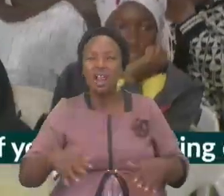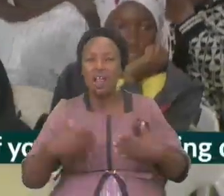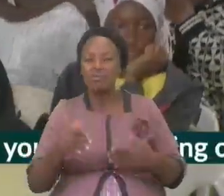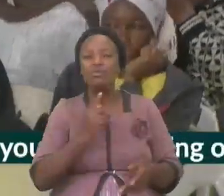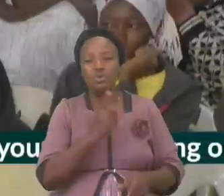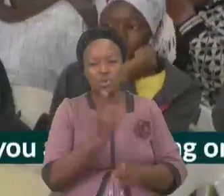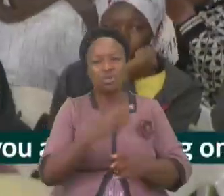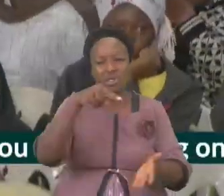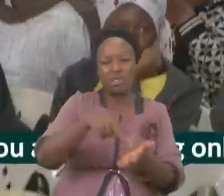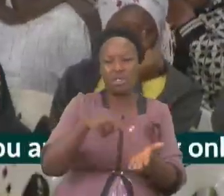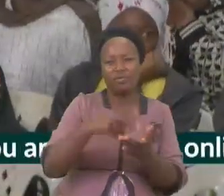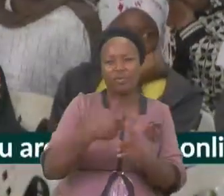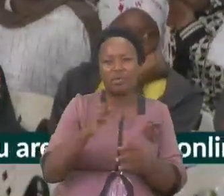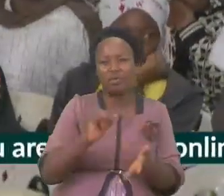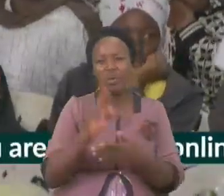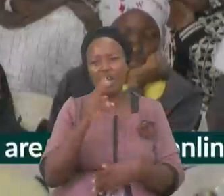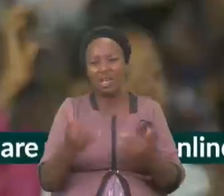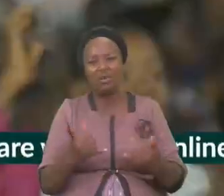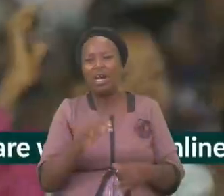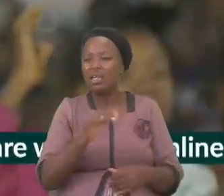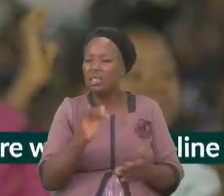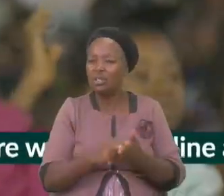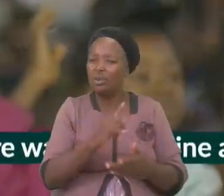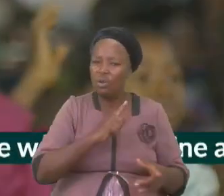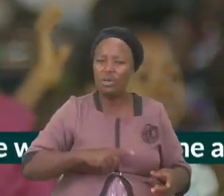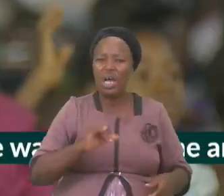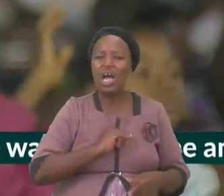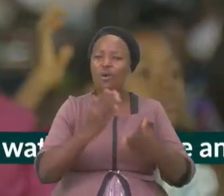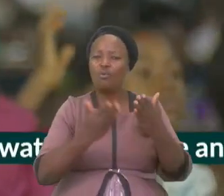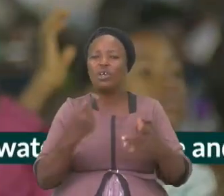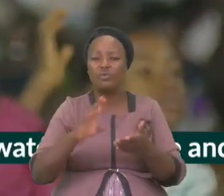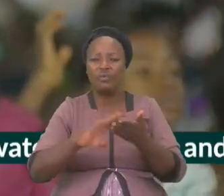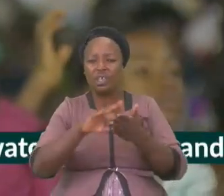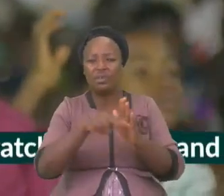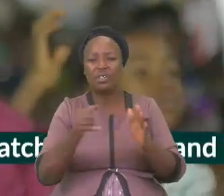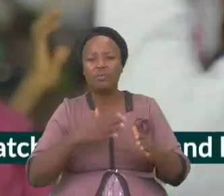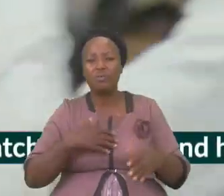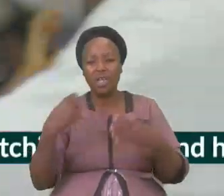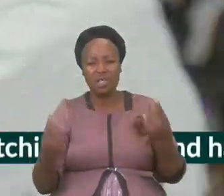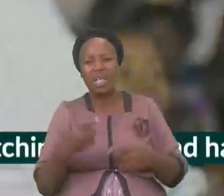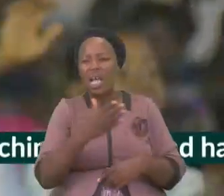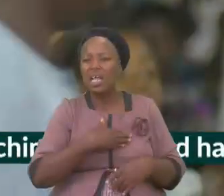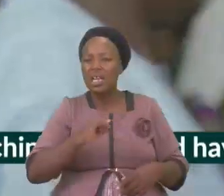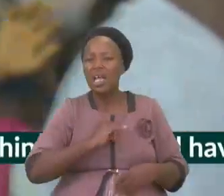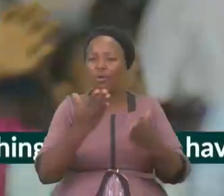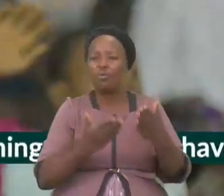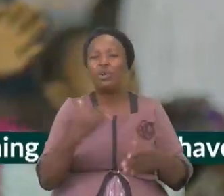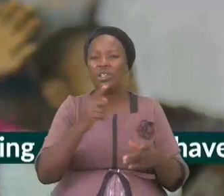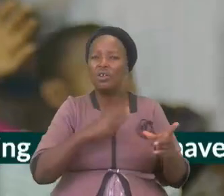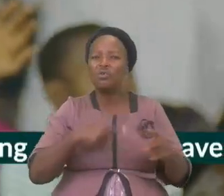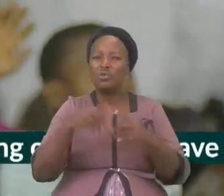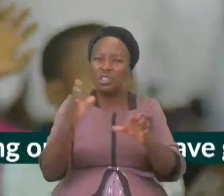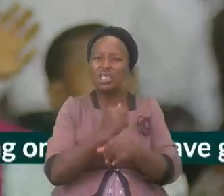I want God to take away my name out of the book of sinners and the book of criminals, and bring